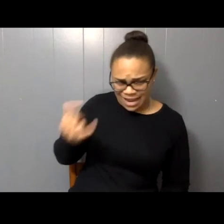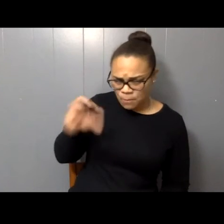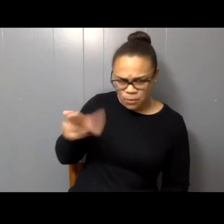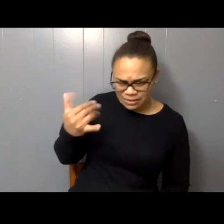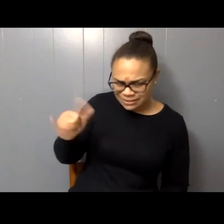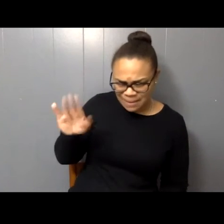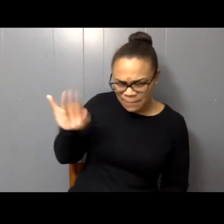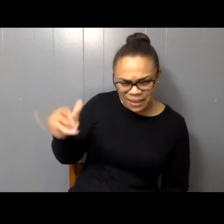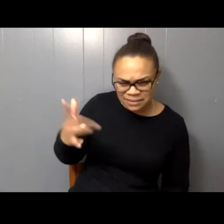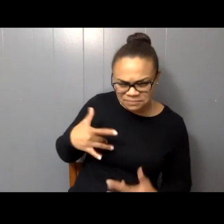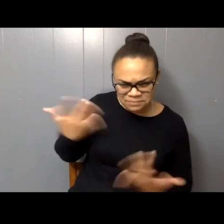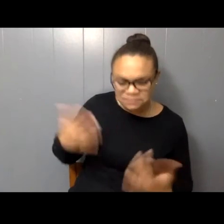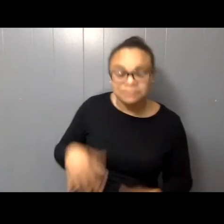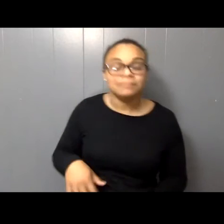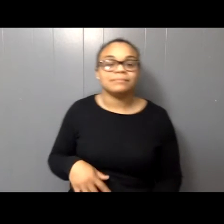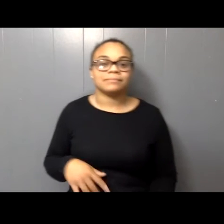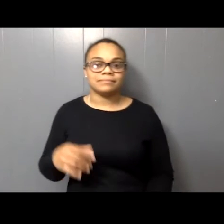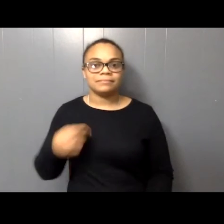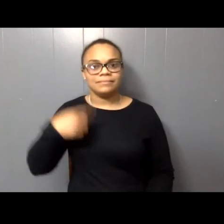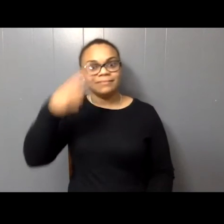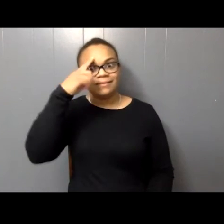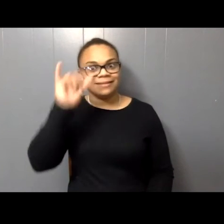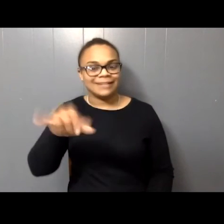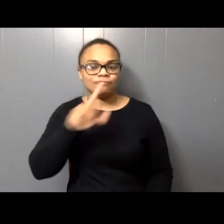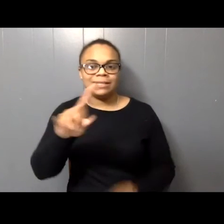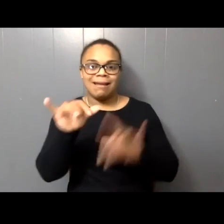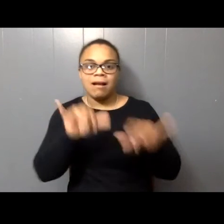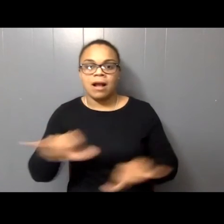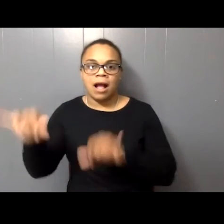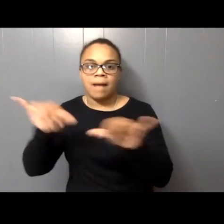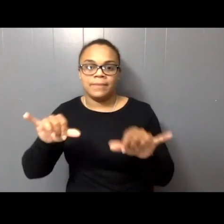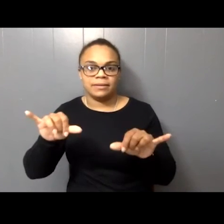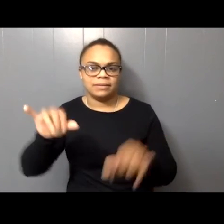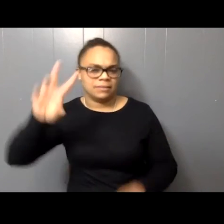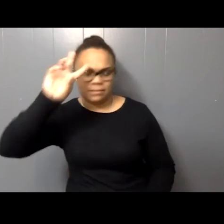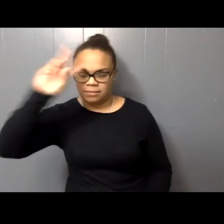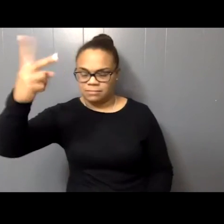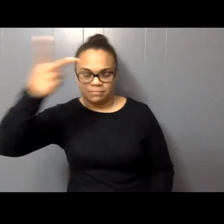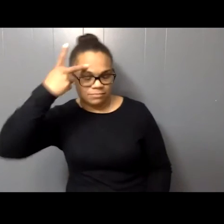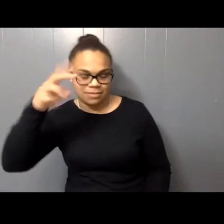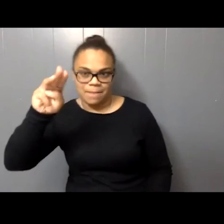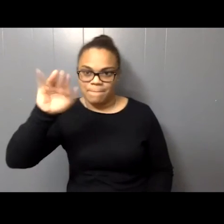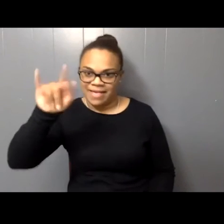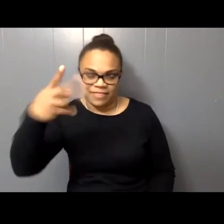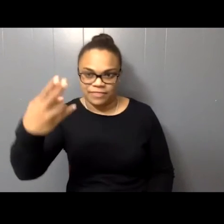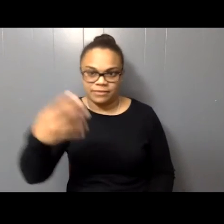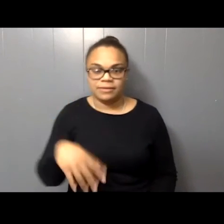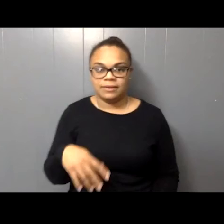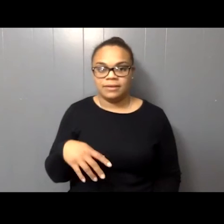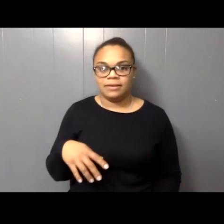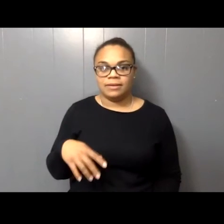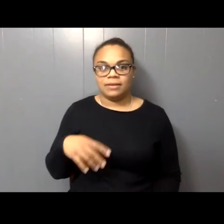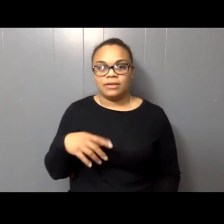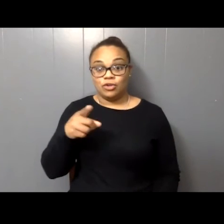so I think that's a very common myth to have where like you are the sexuality of